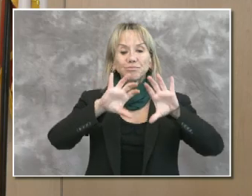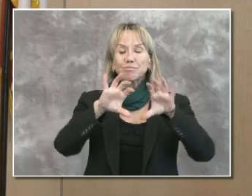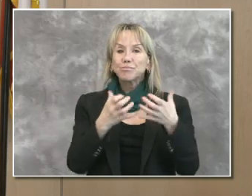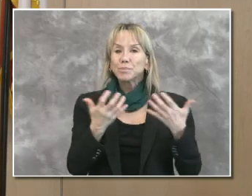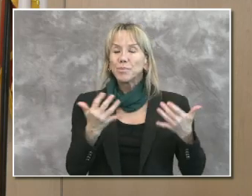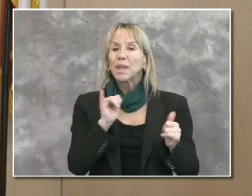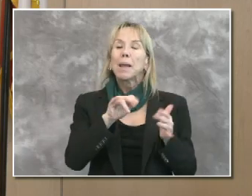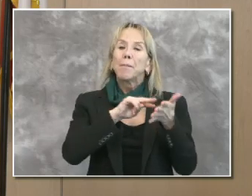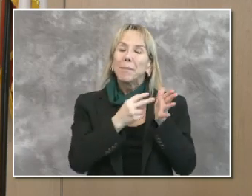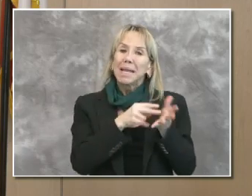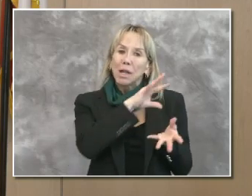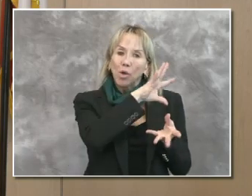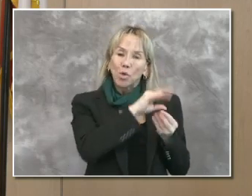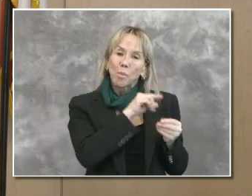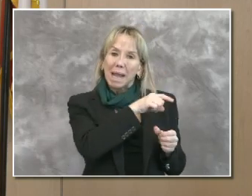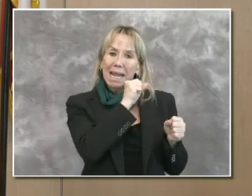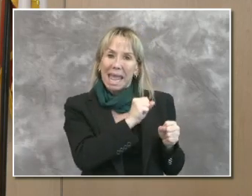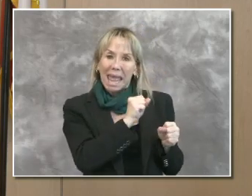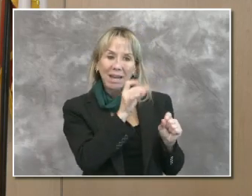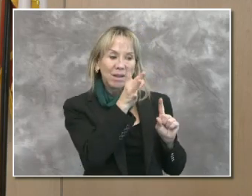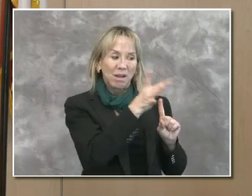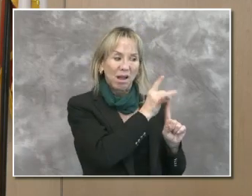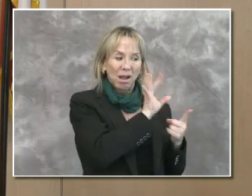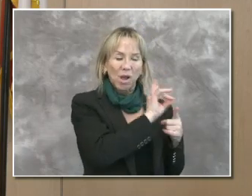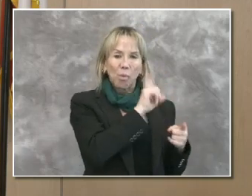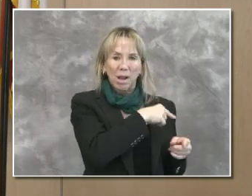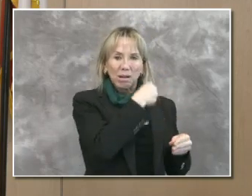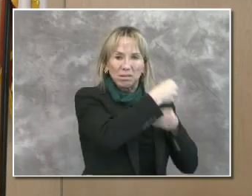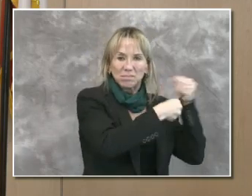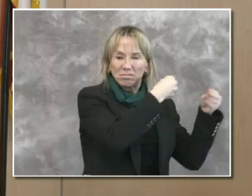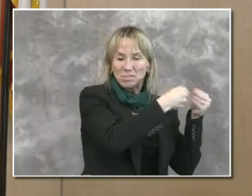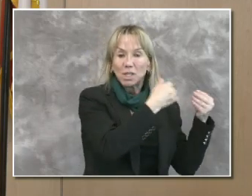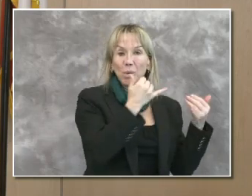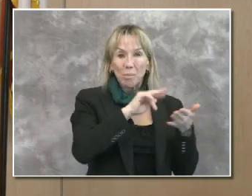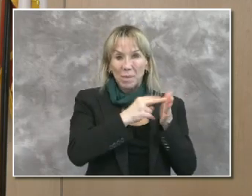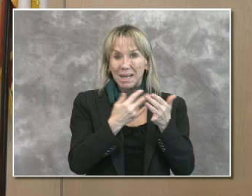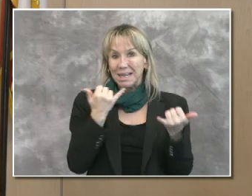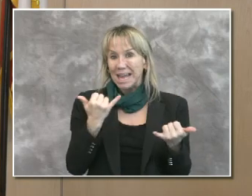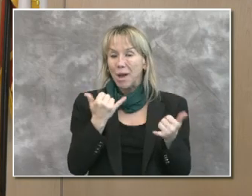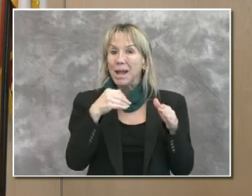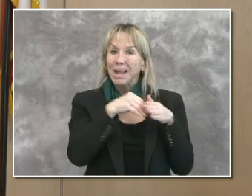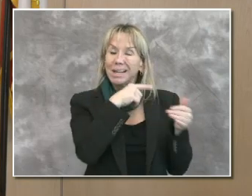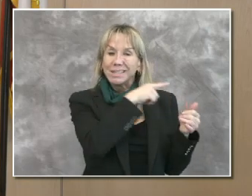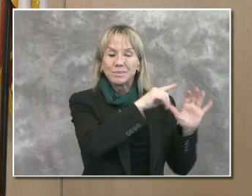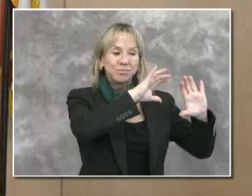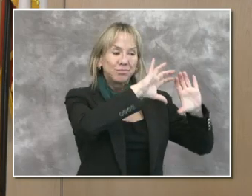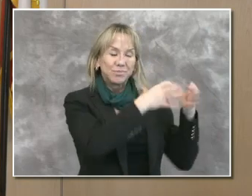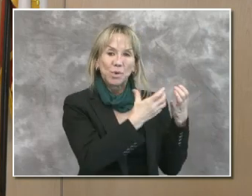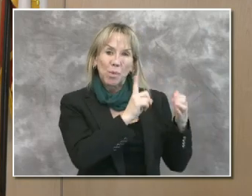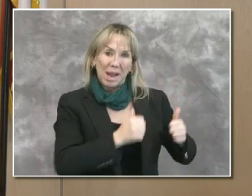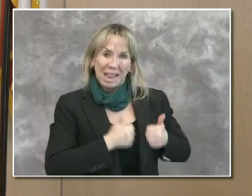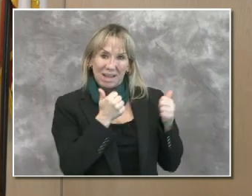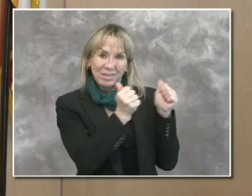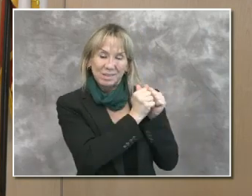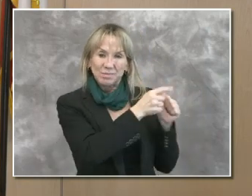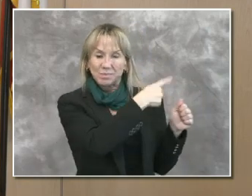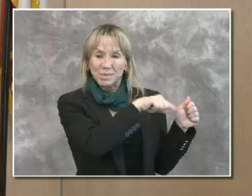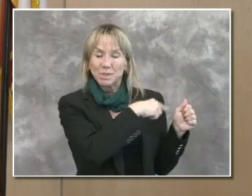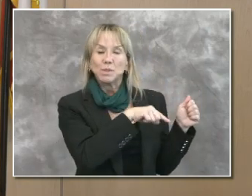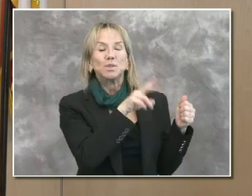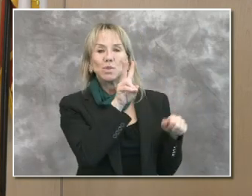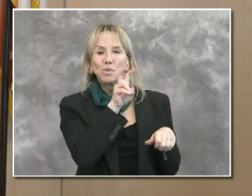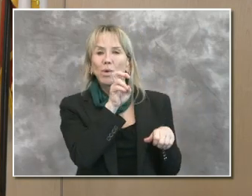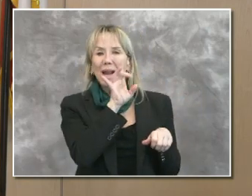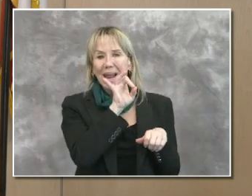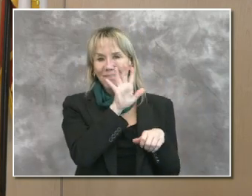include, cumulatively, the county has had 20 outbreaks in congregate care facilities representing